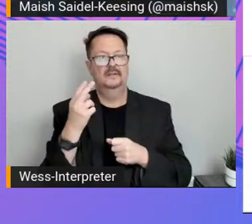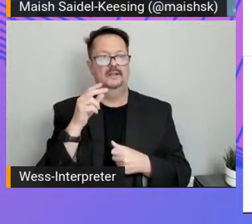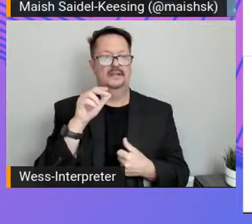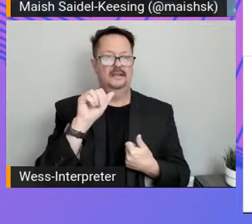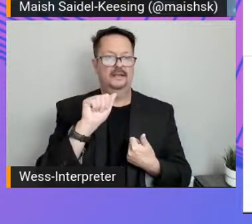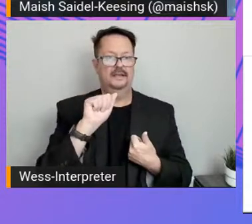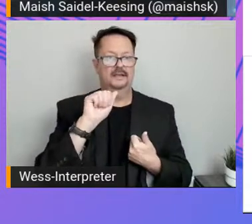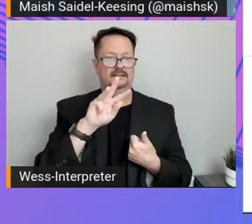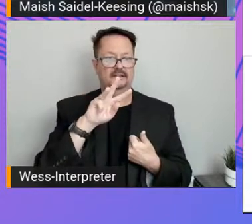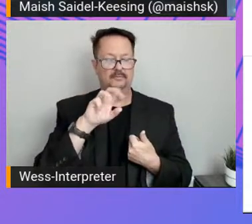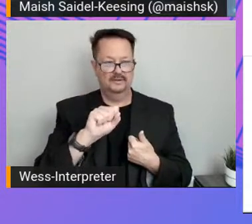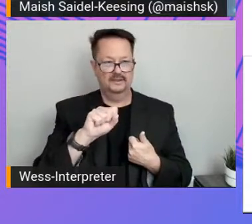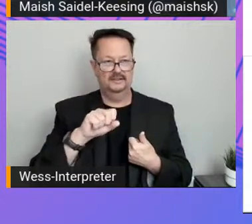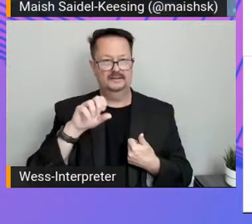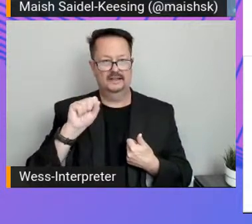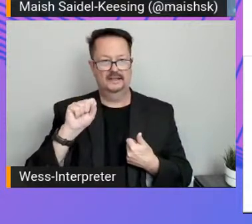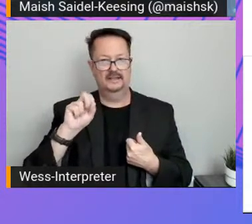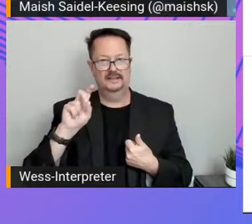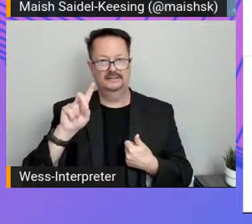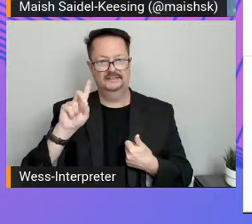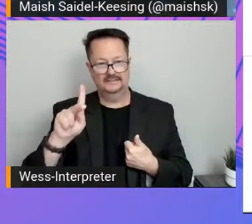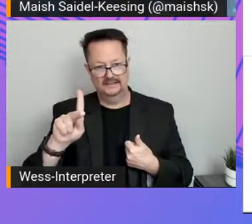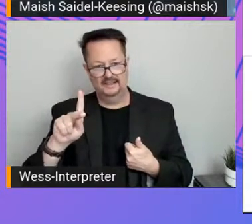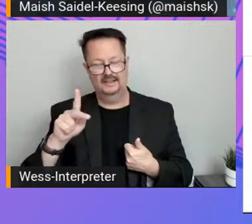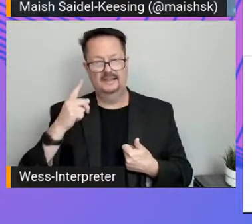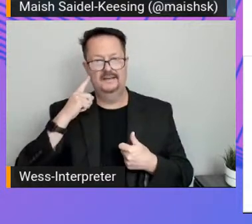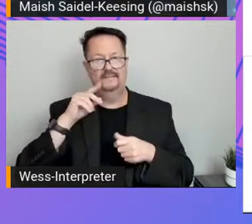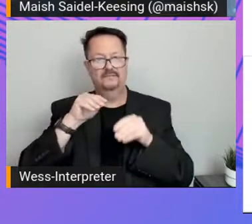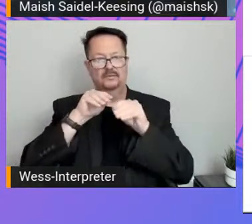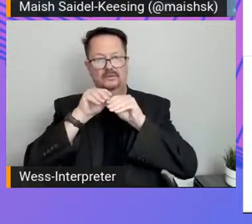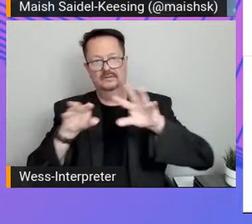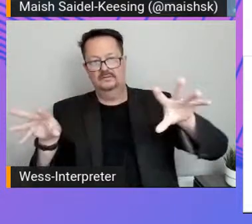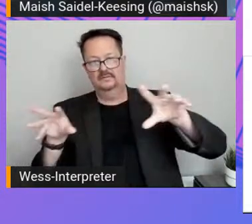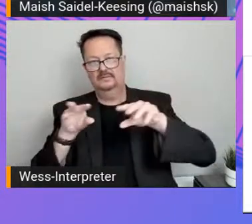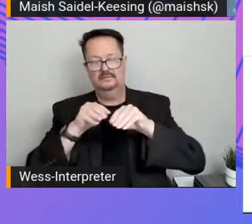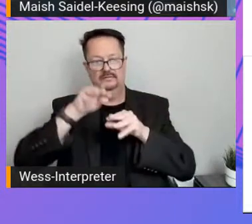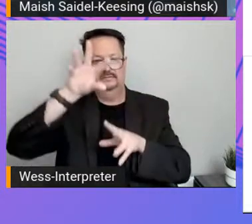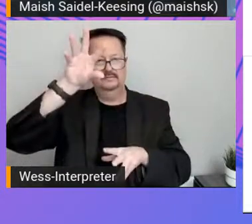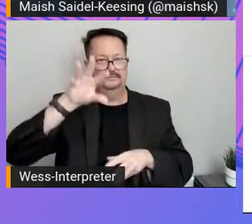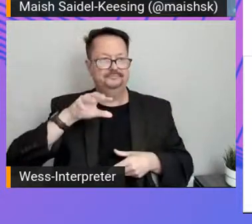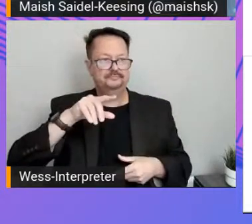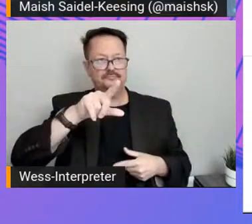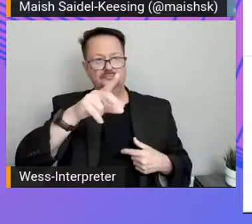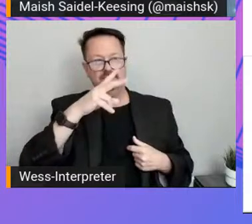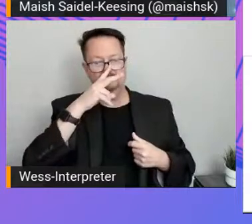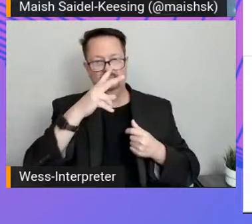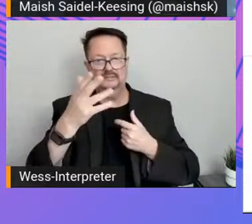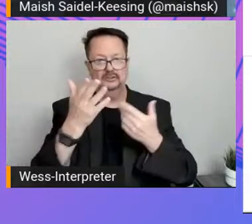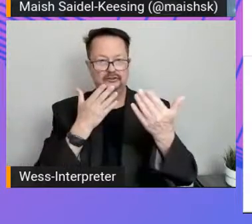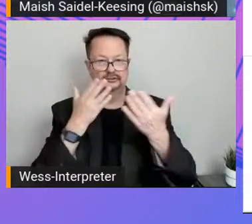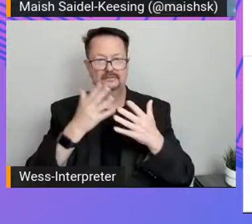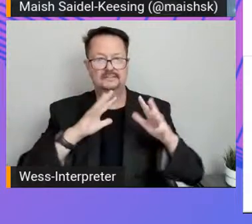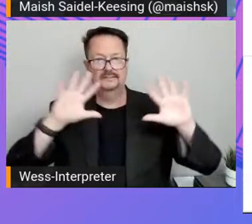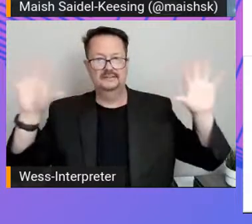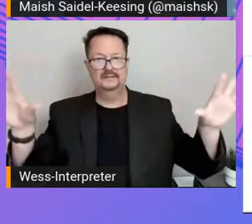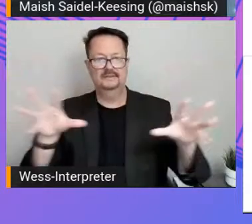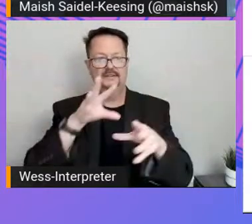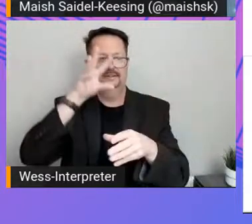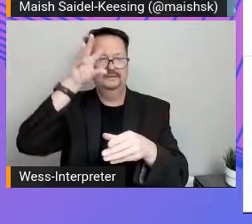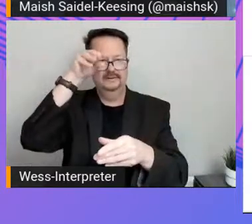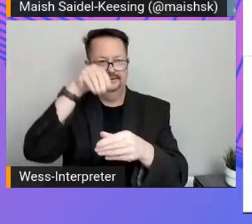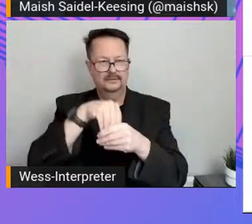AWS SDK to query a list of clusters, and for each of those clusters, the services, and then grab the task